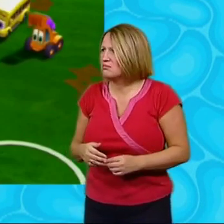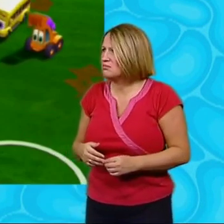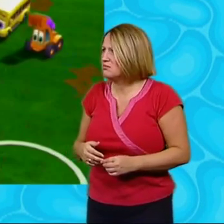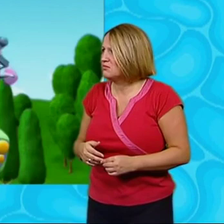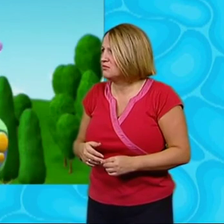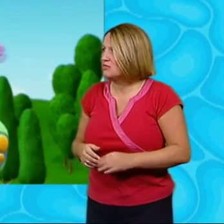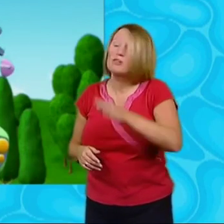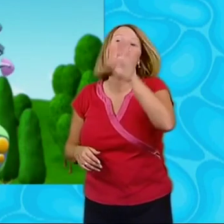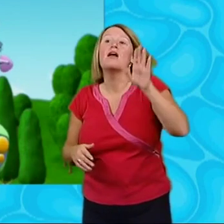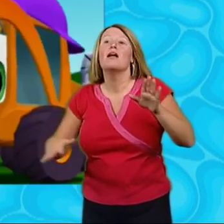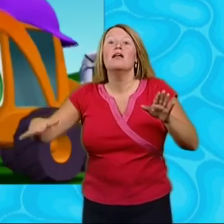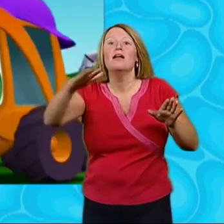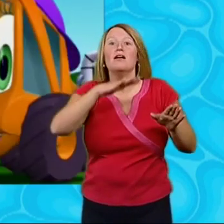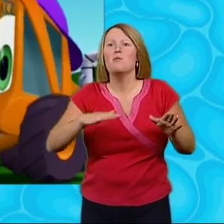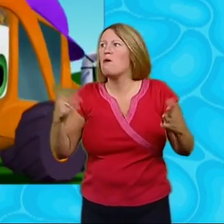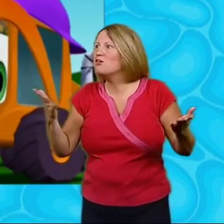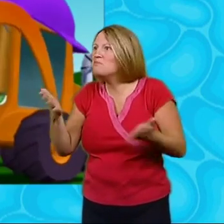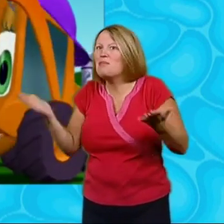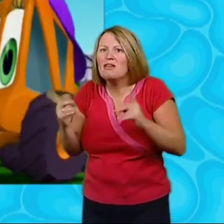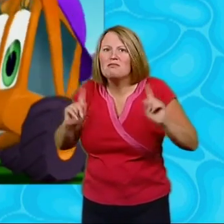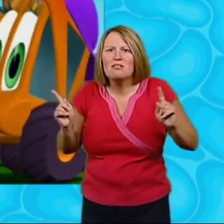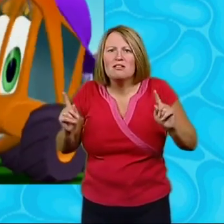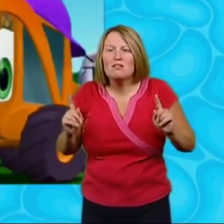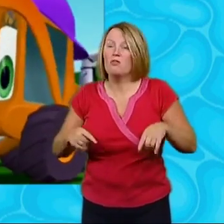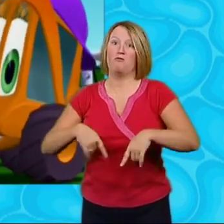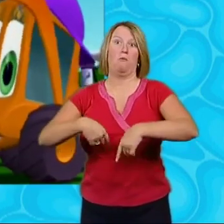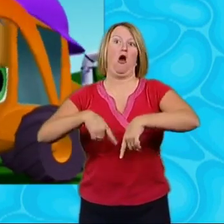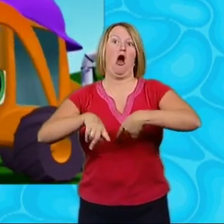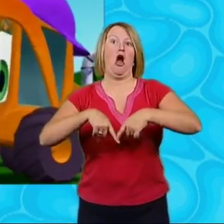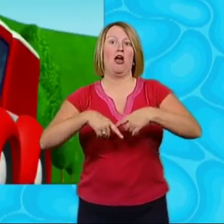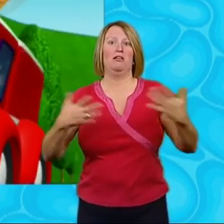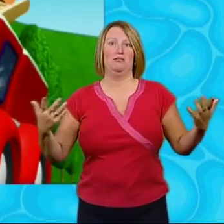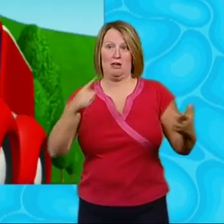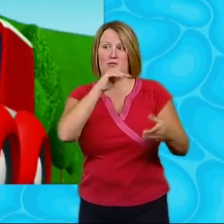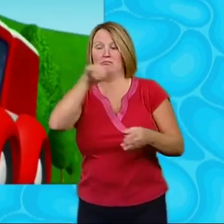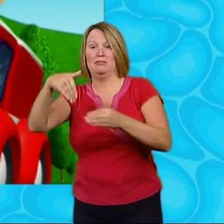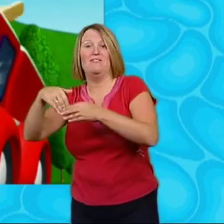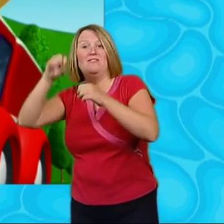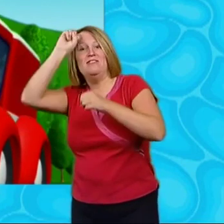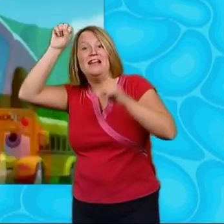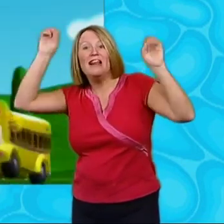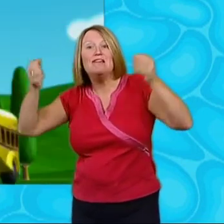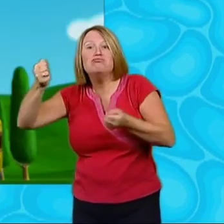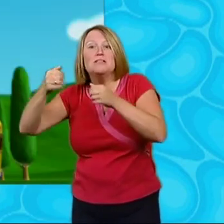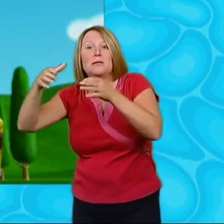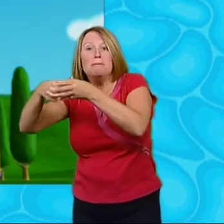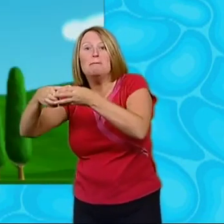Hi, everybody. What are you playing? Football. And you can be on Finley's team. You can take Jessie's place.